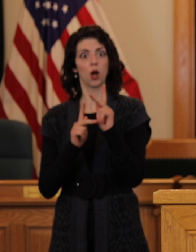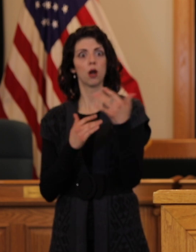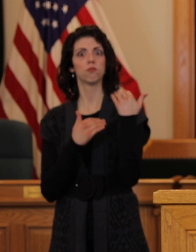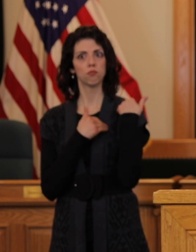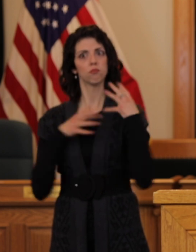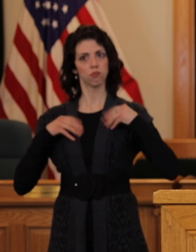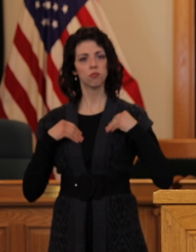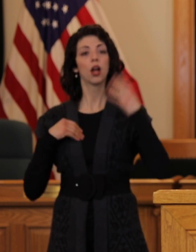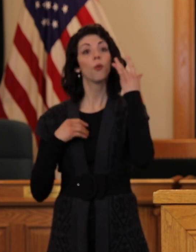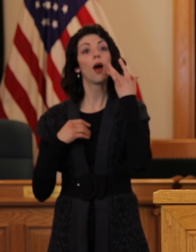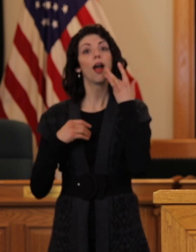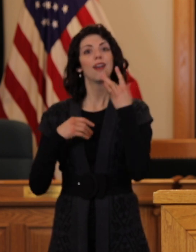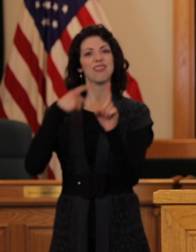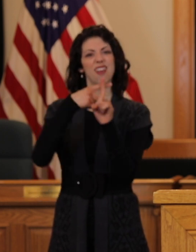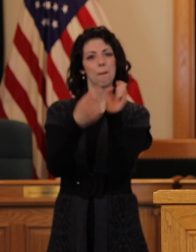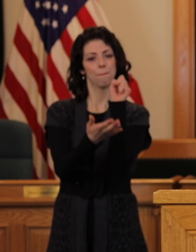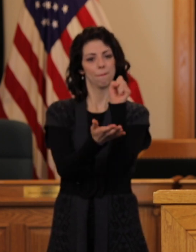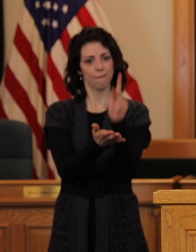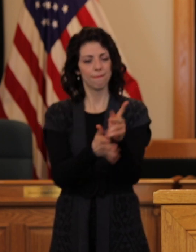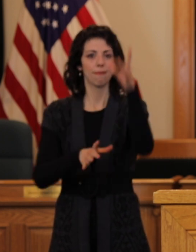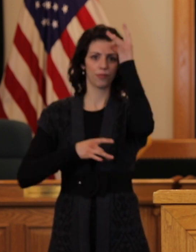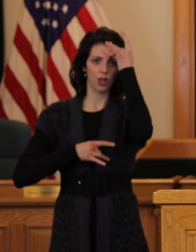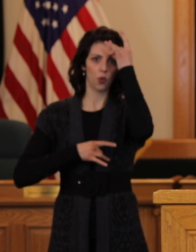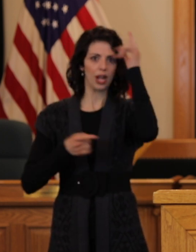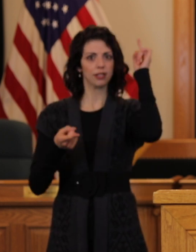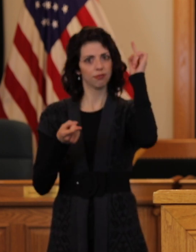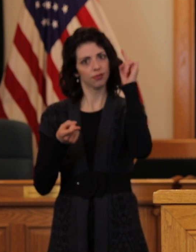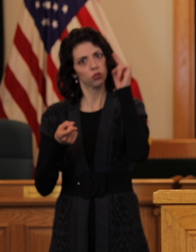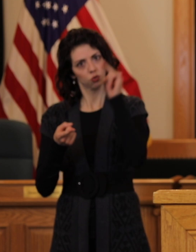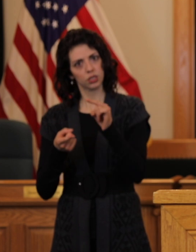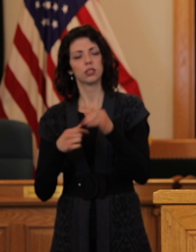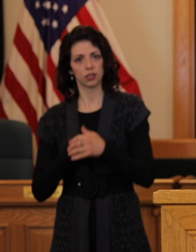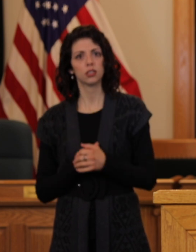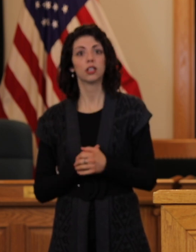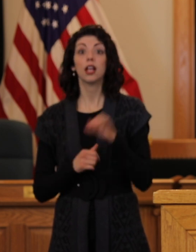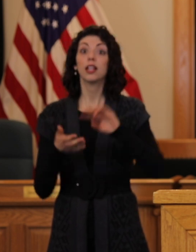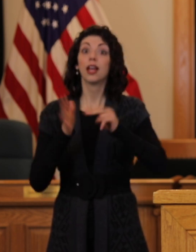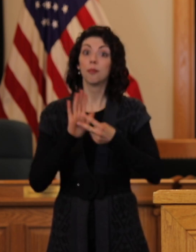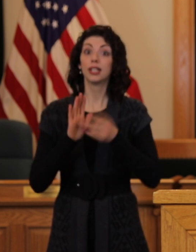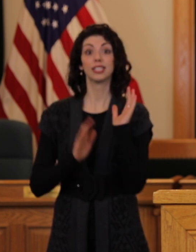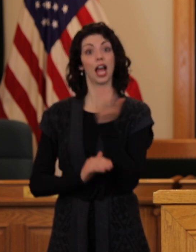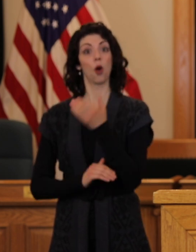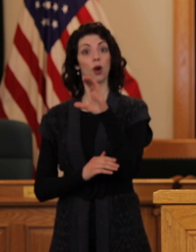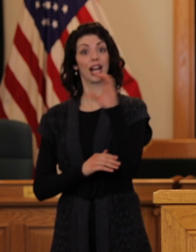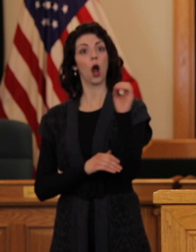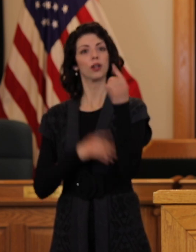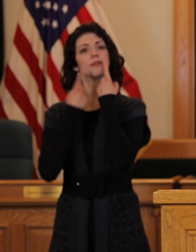only increasing by less than a handful a day. This means that our county has been successful in flattening the